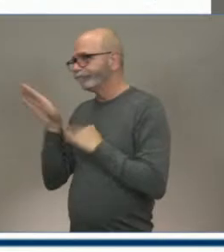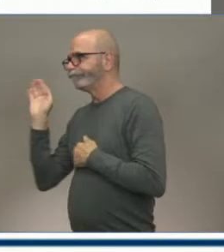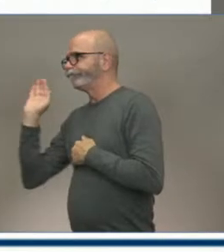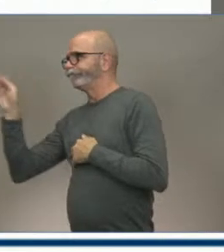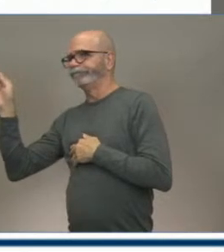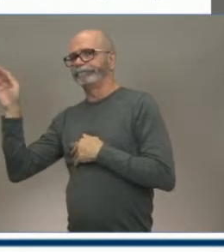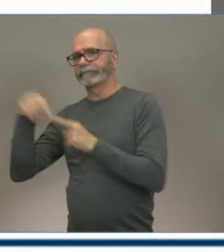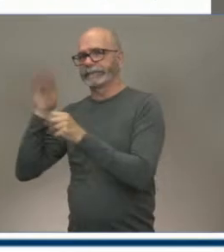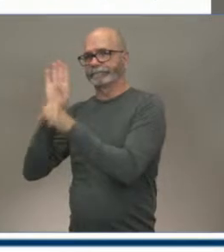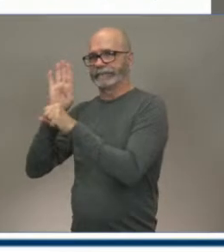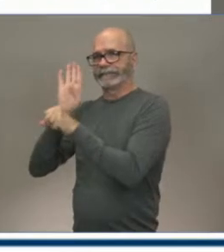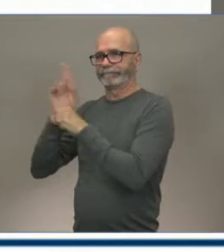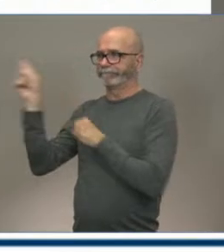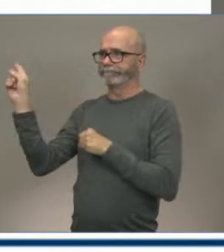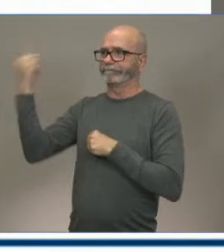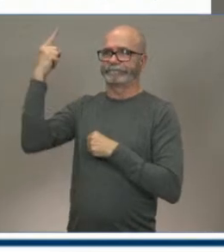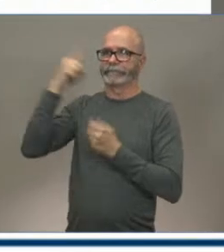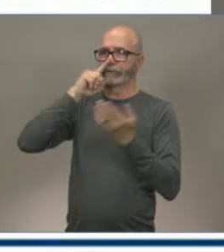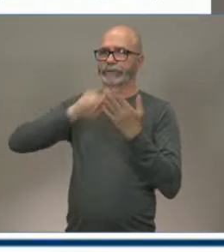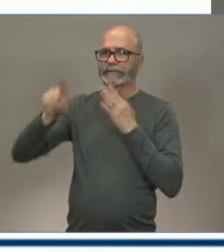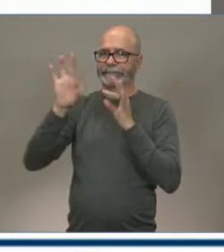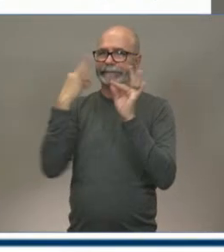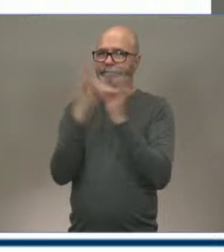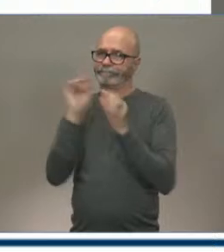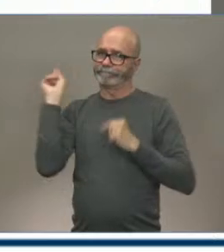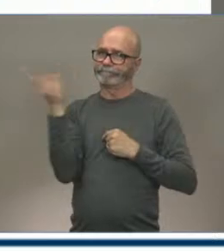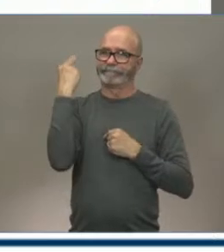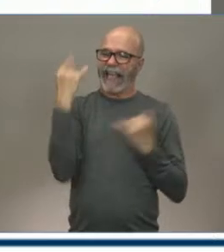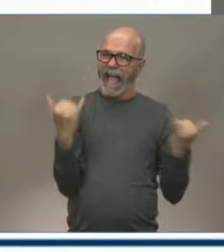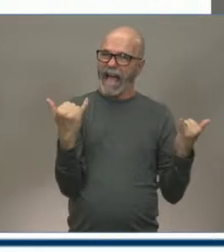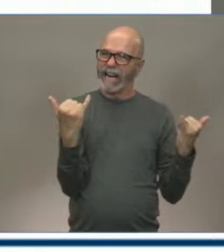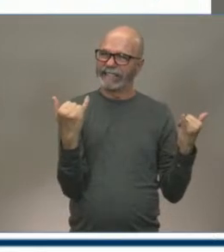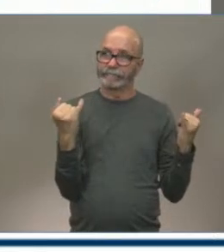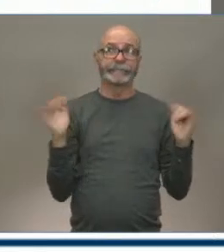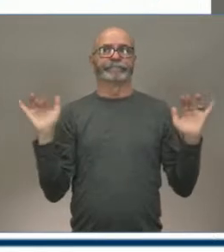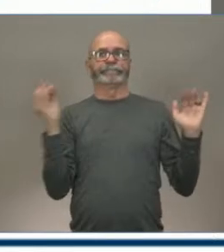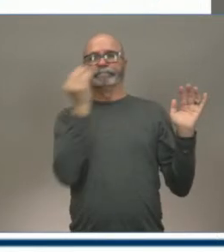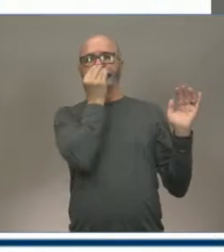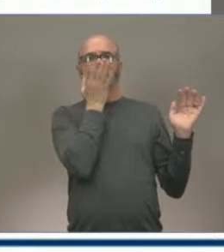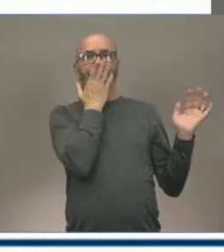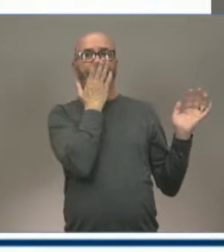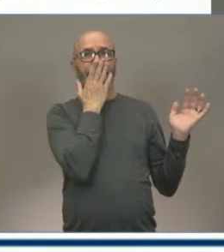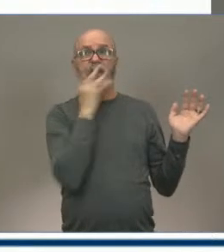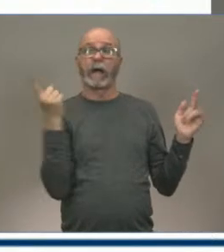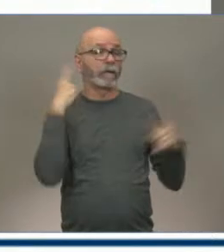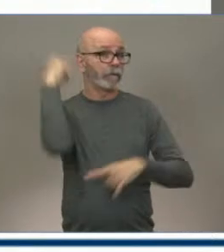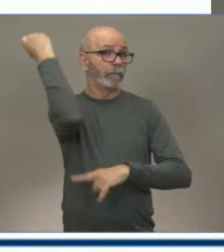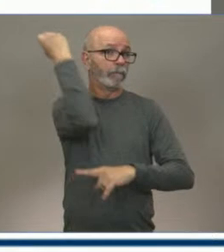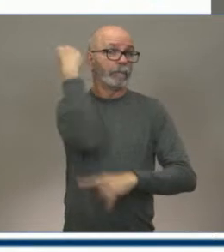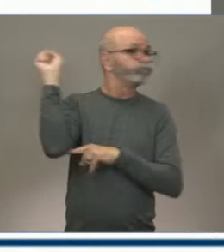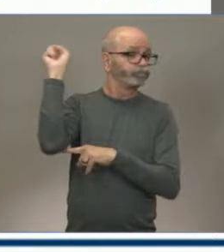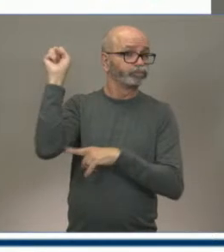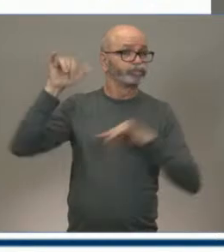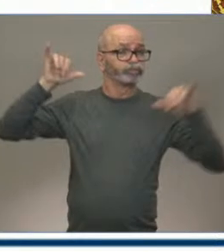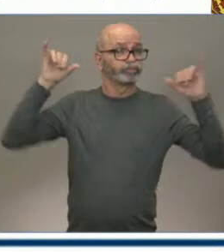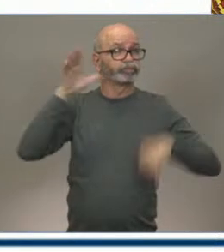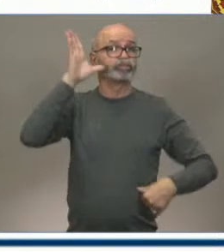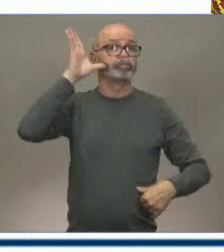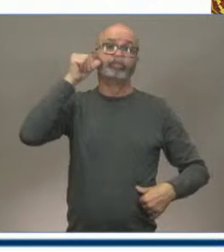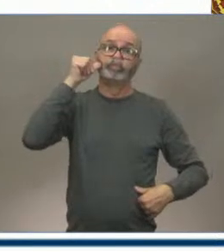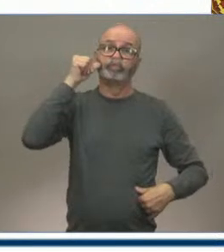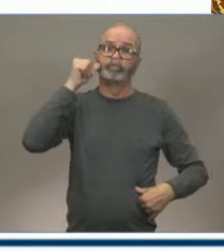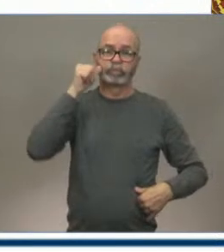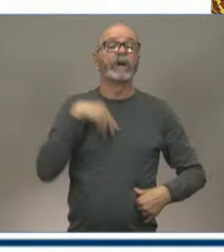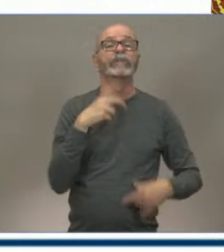to that establishment today. If we become aware of that blatant disobedience, we'll act very swiftly. Next, we'll go to